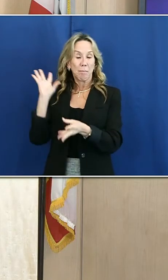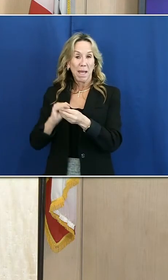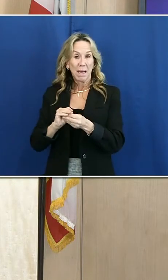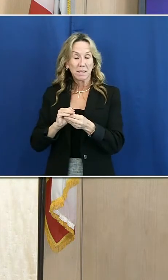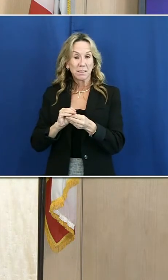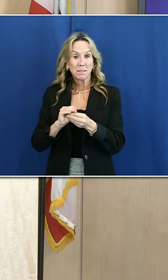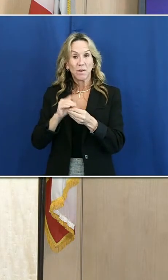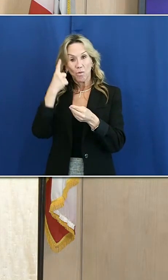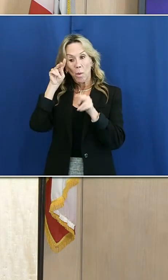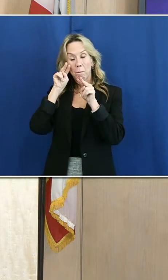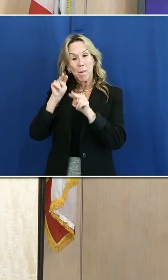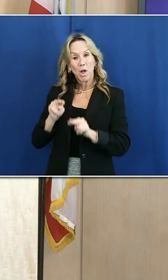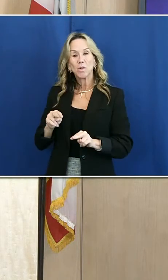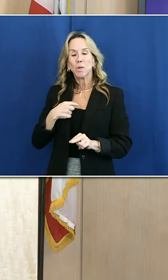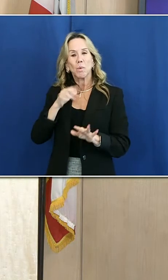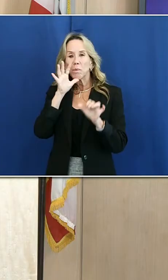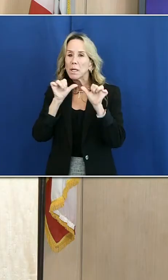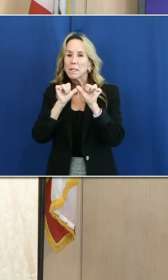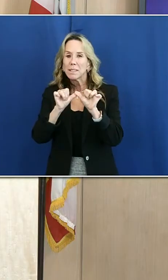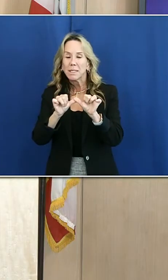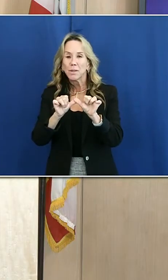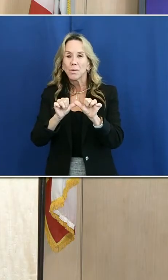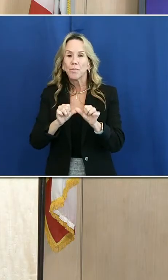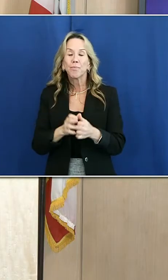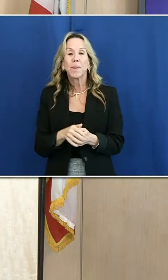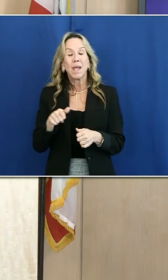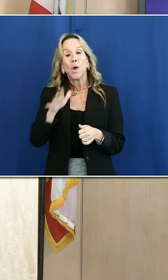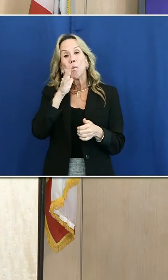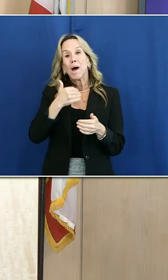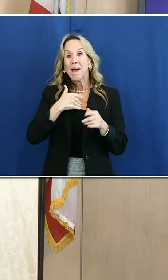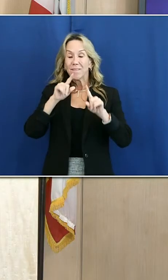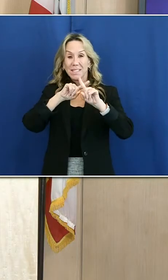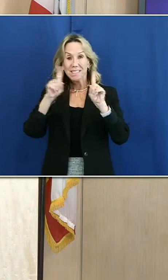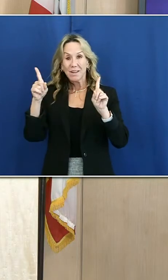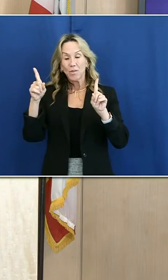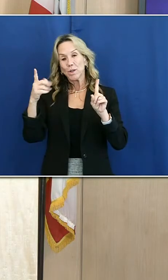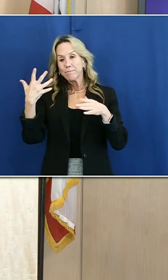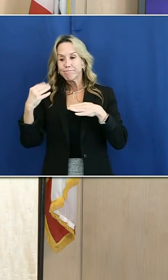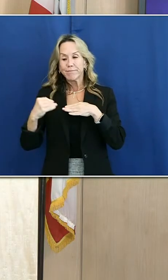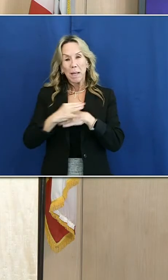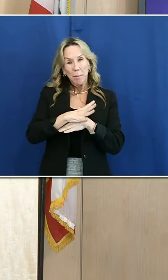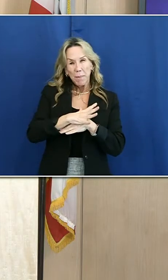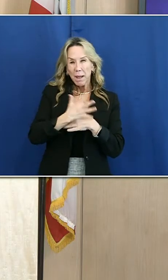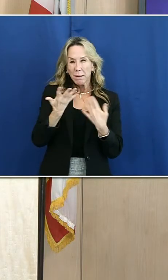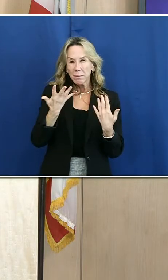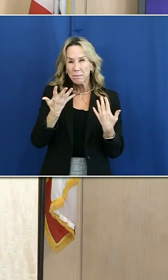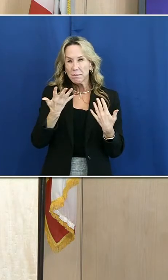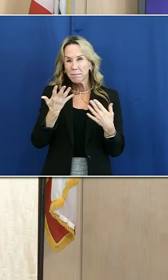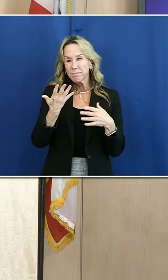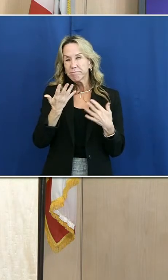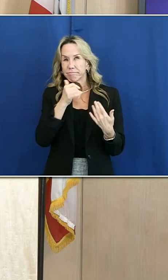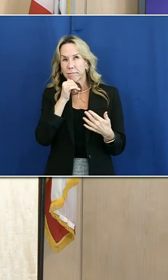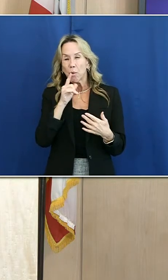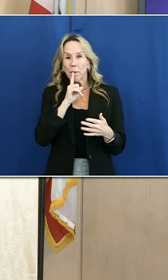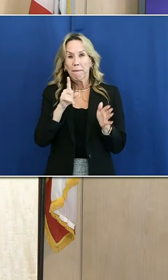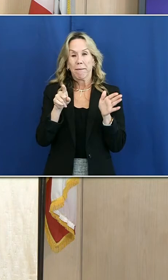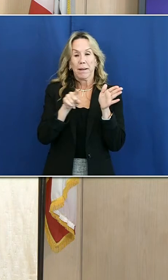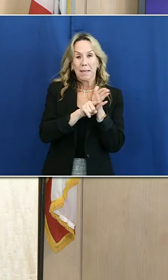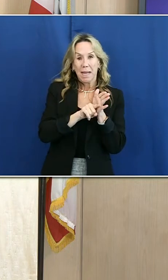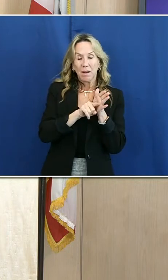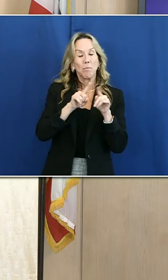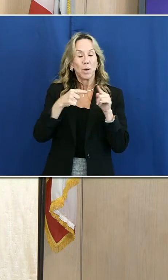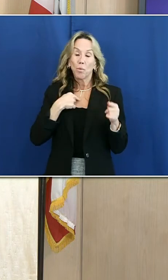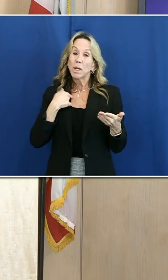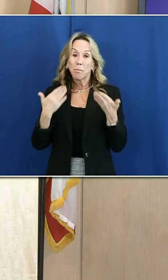So we will continue. It will not impact us from a negative perspective, but we may have to adjust